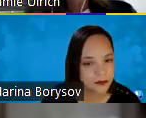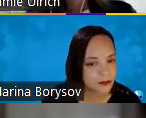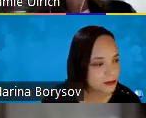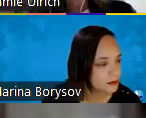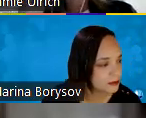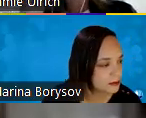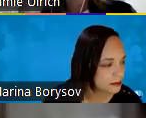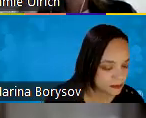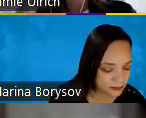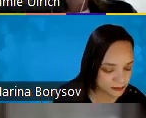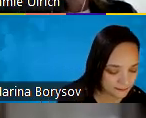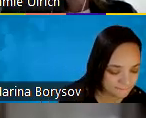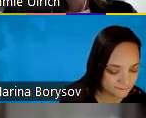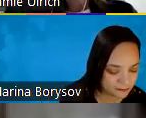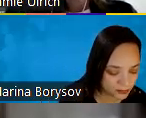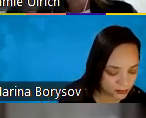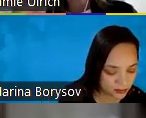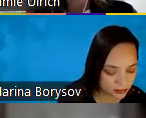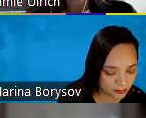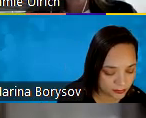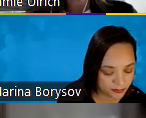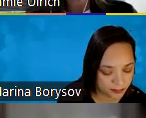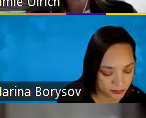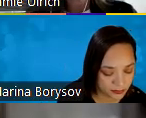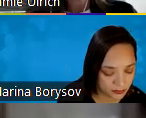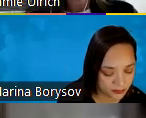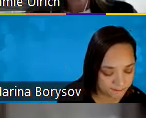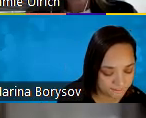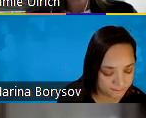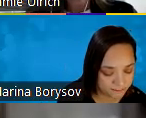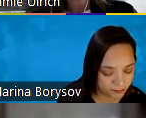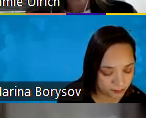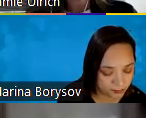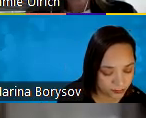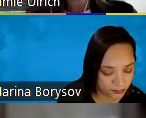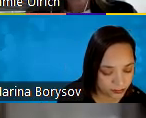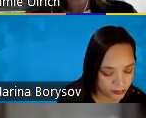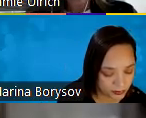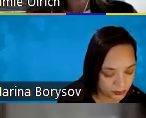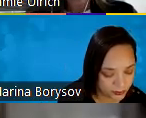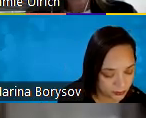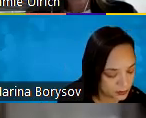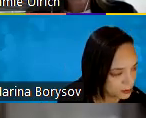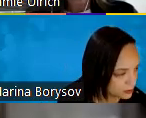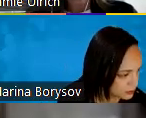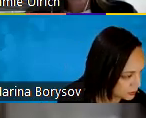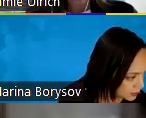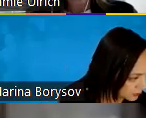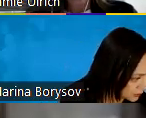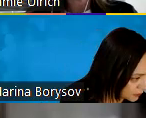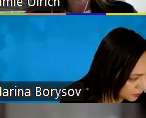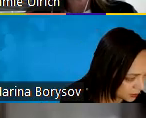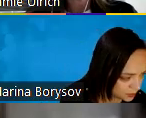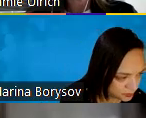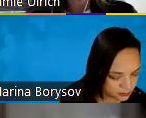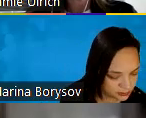open for all attendees. However, some questions may not be addressed in real time. The chat feature will be open for the last